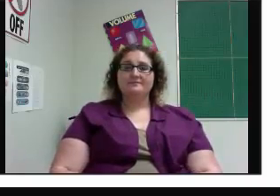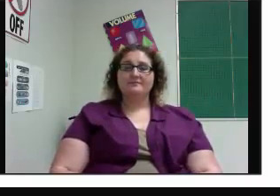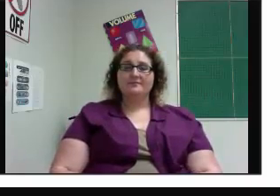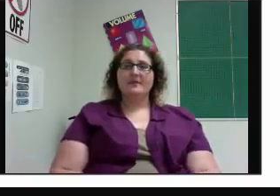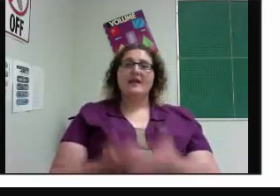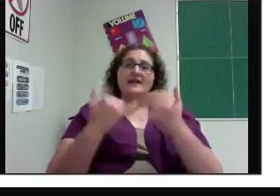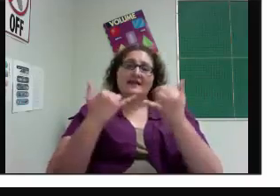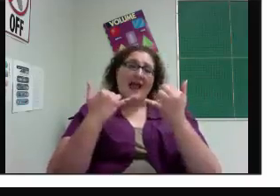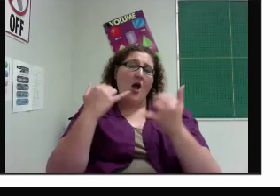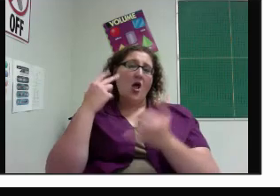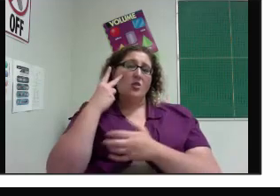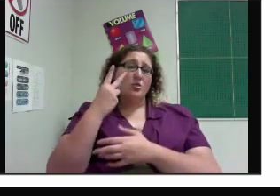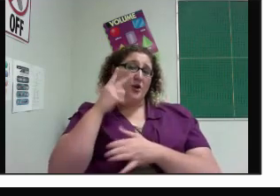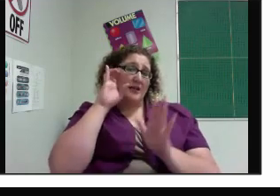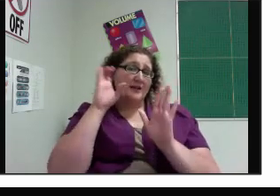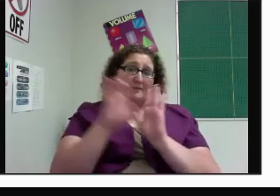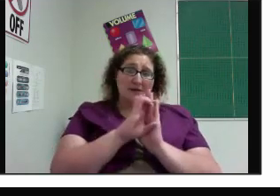SW.